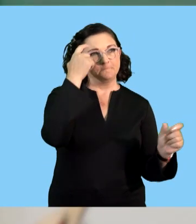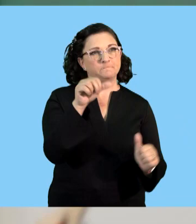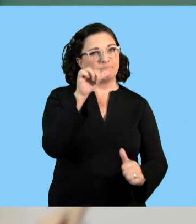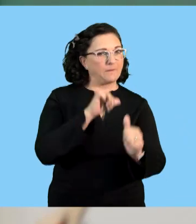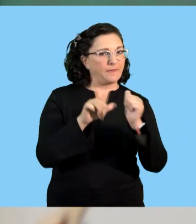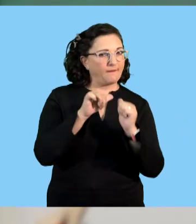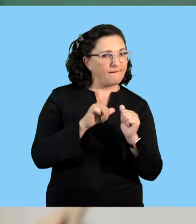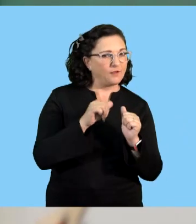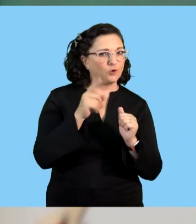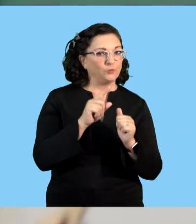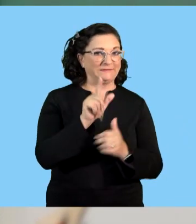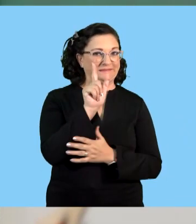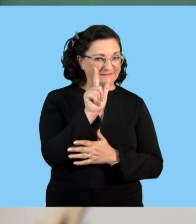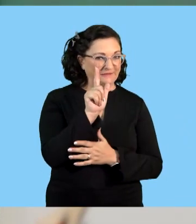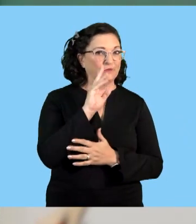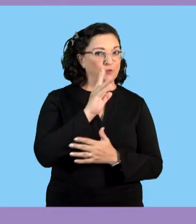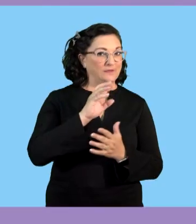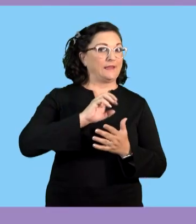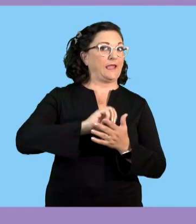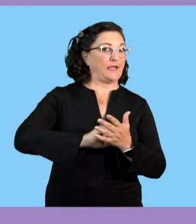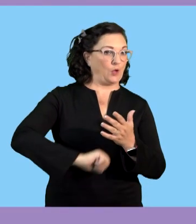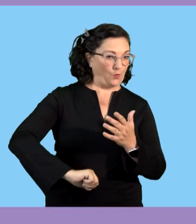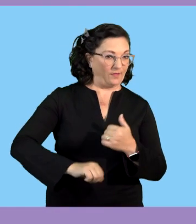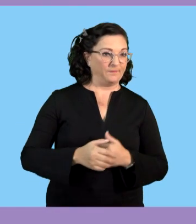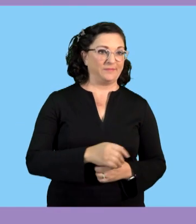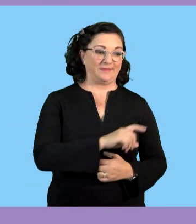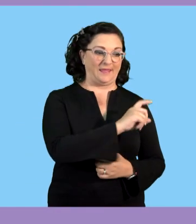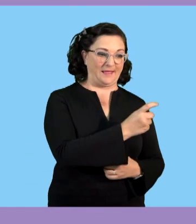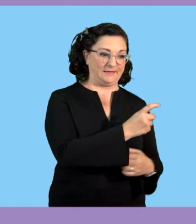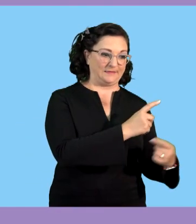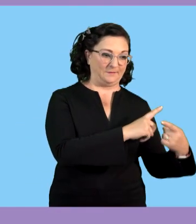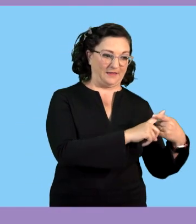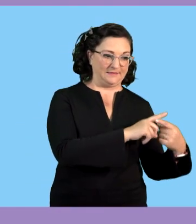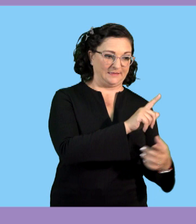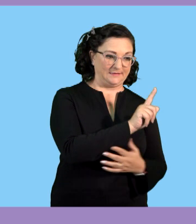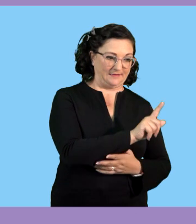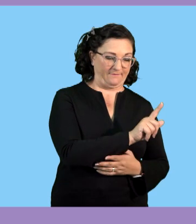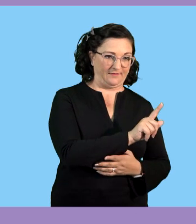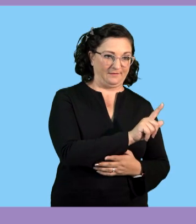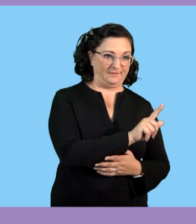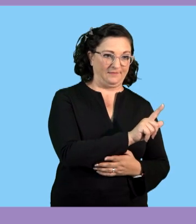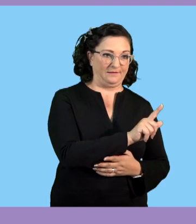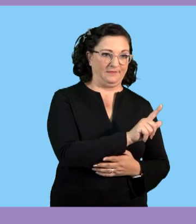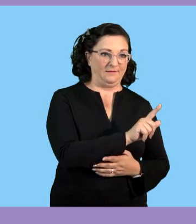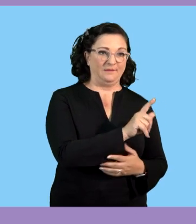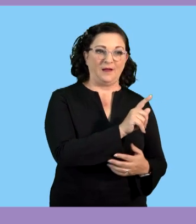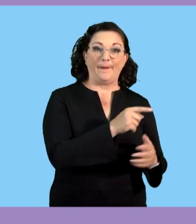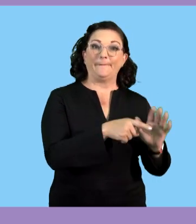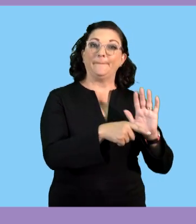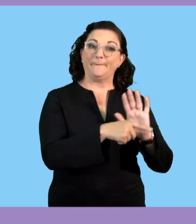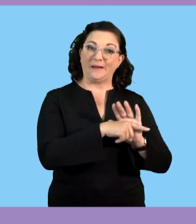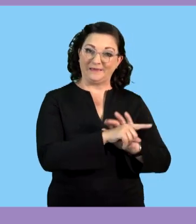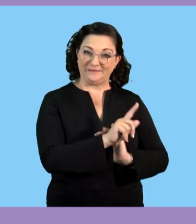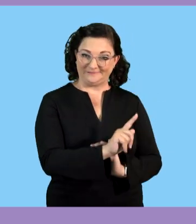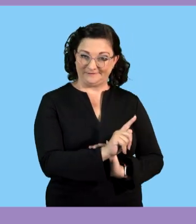to need to take away this 7 from there. So from this x plus 7, we are going to take away that 7. It was